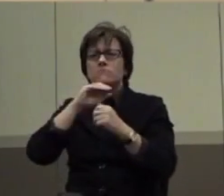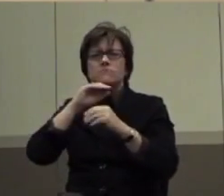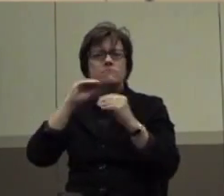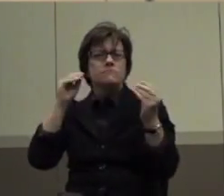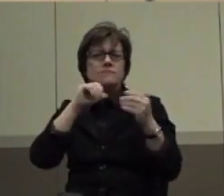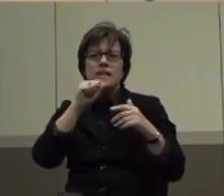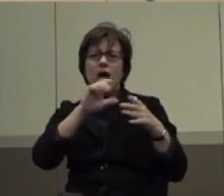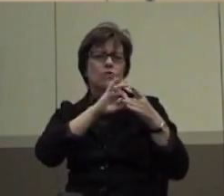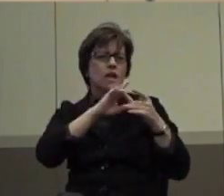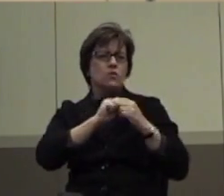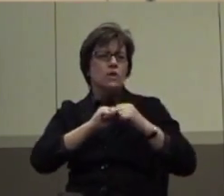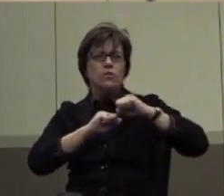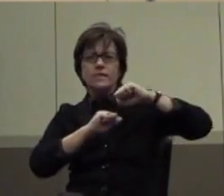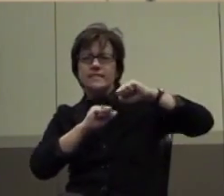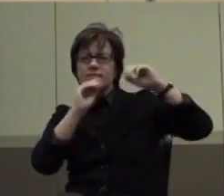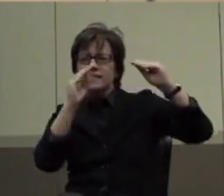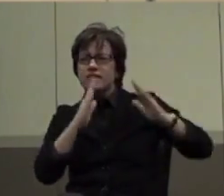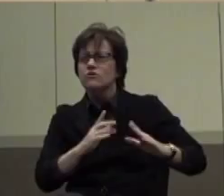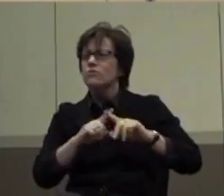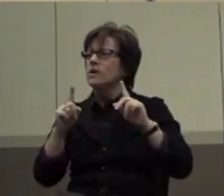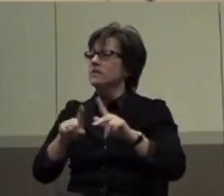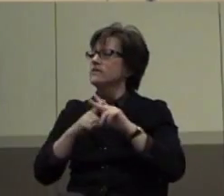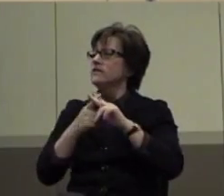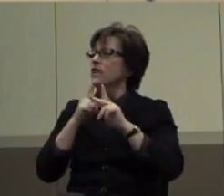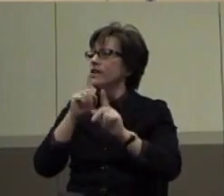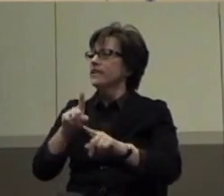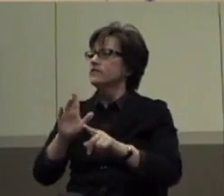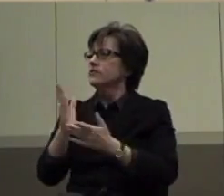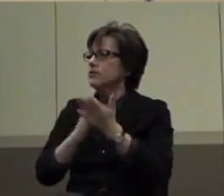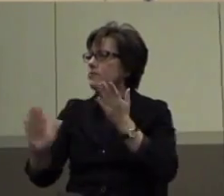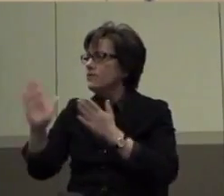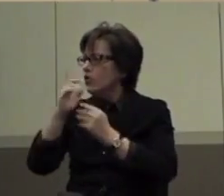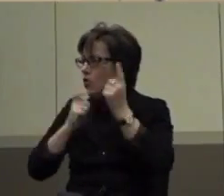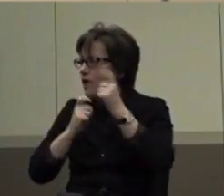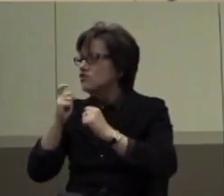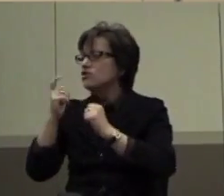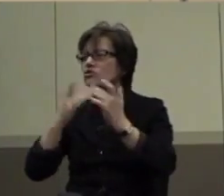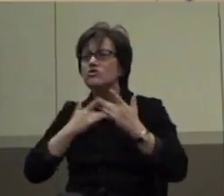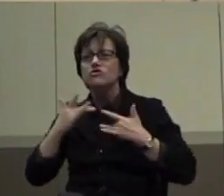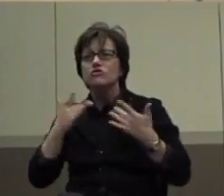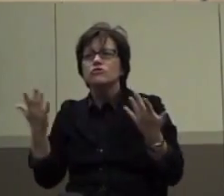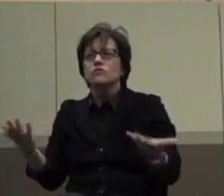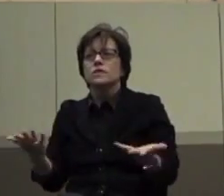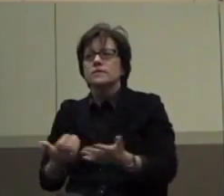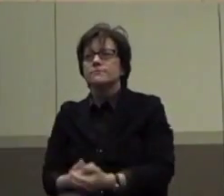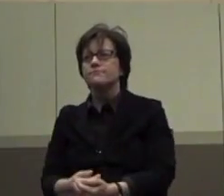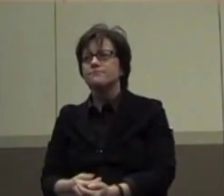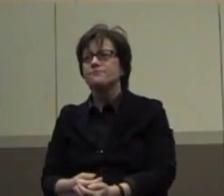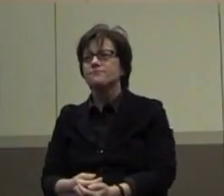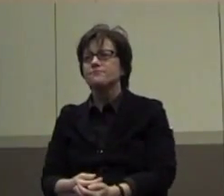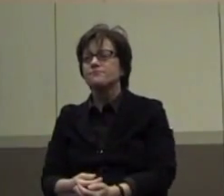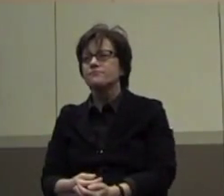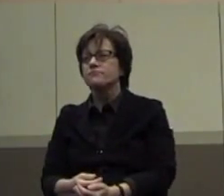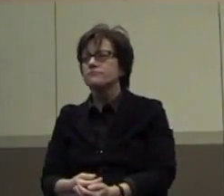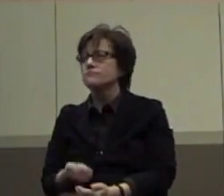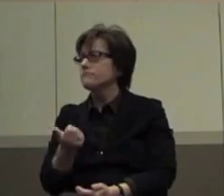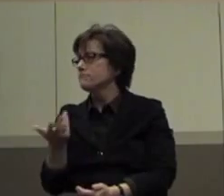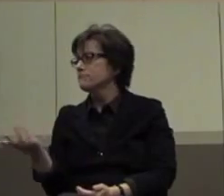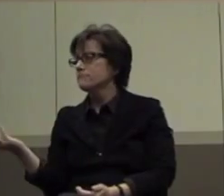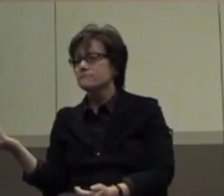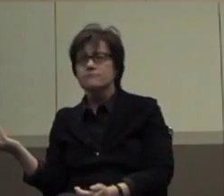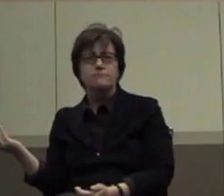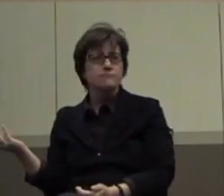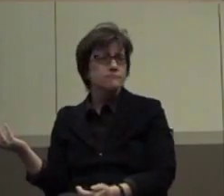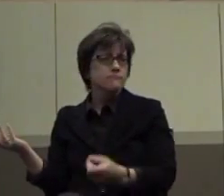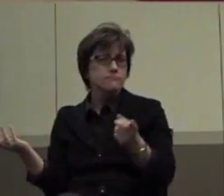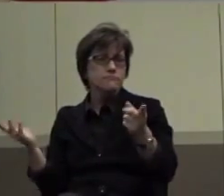teacher, that we can start off with in terms of just answering some questions or some concerns? Anything pressing?